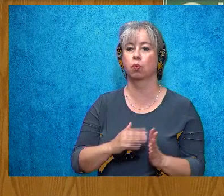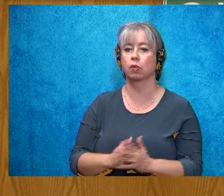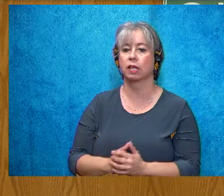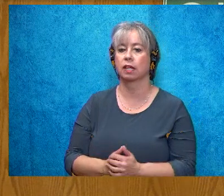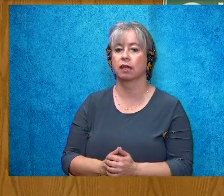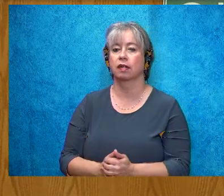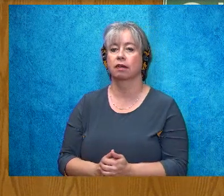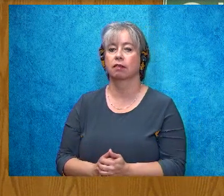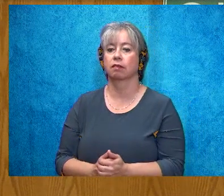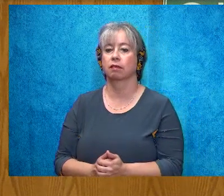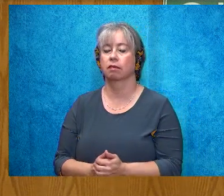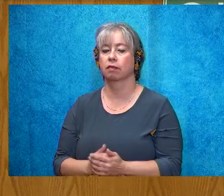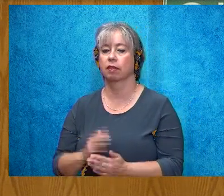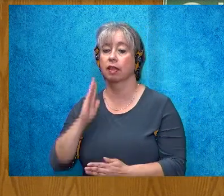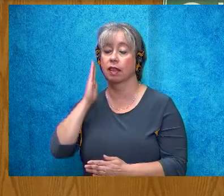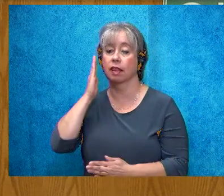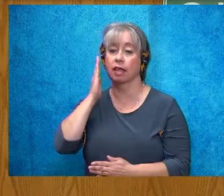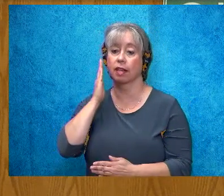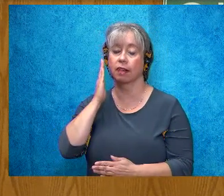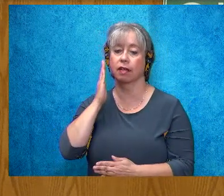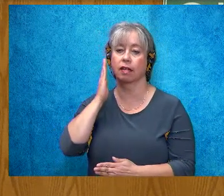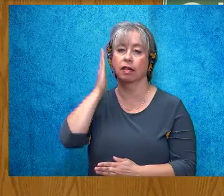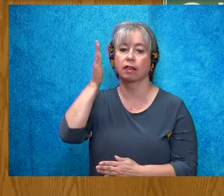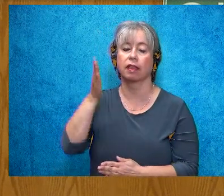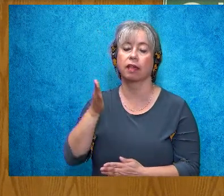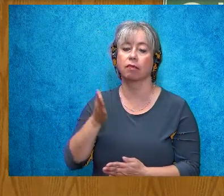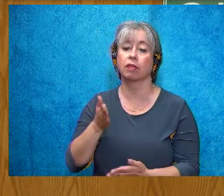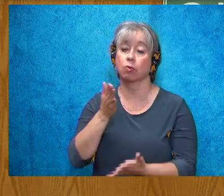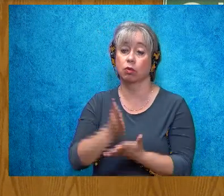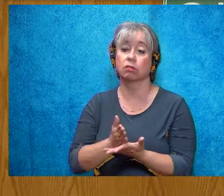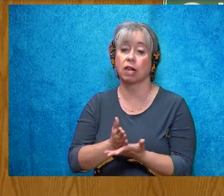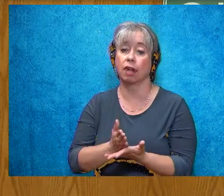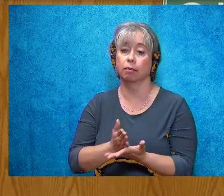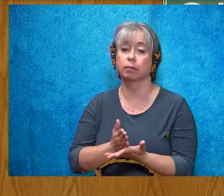they're going to stop. Eventually, they're going to slow down.